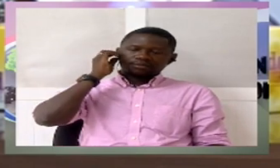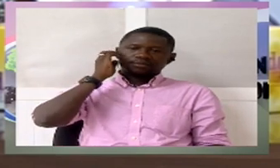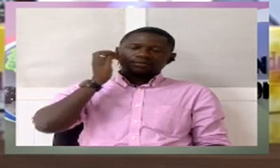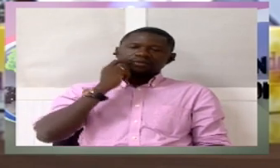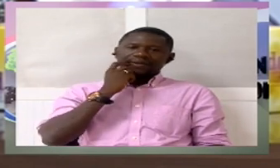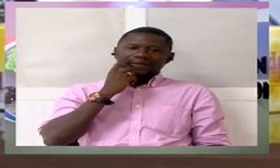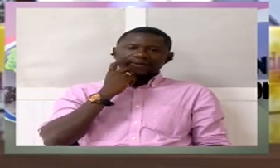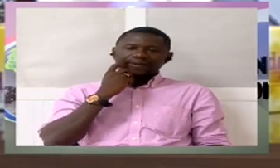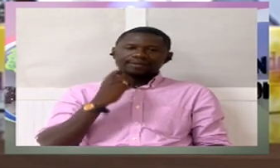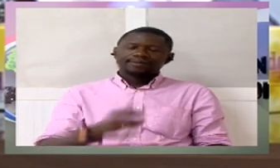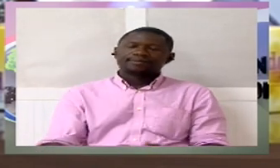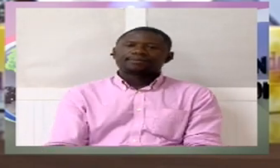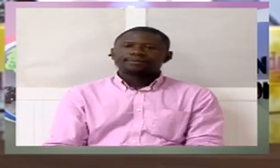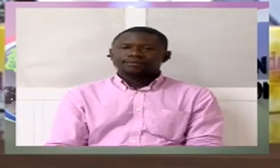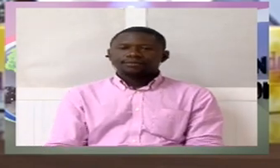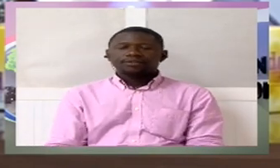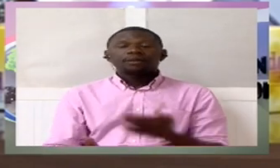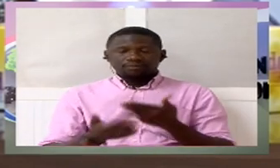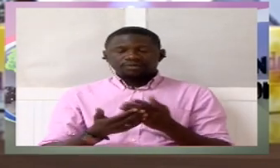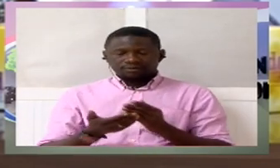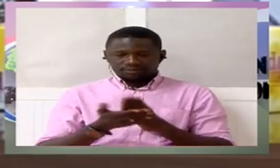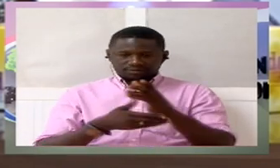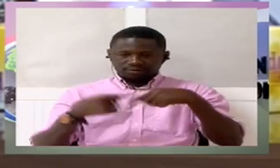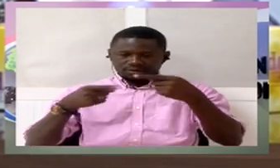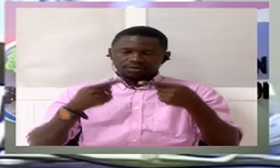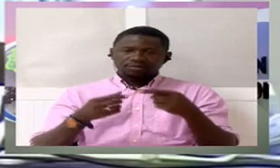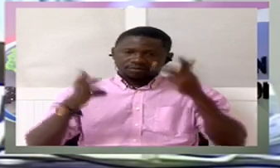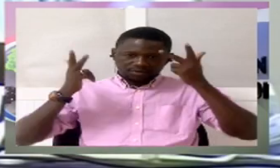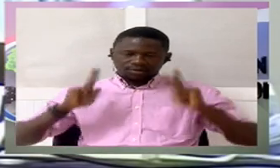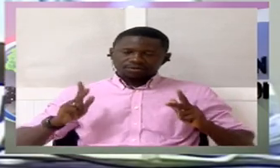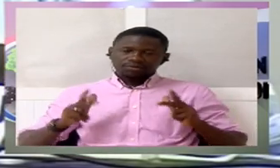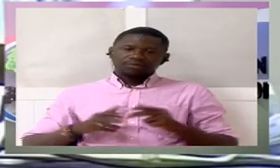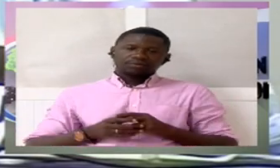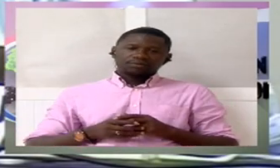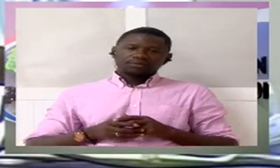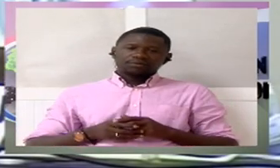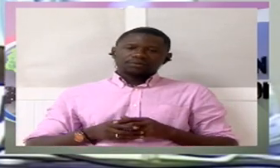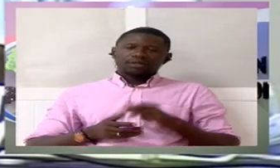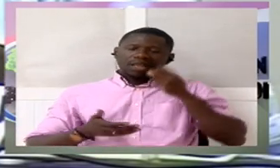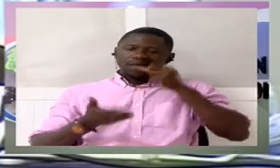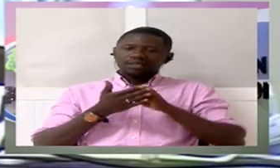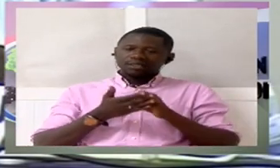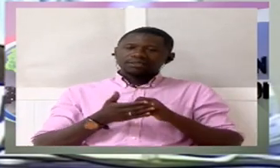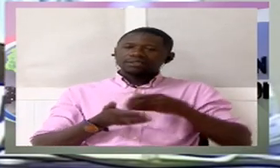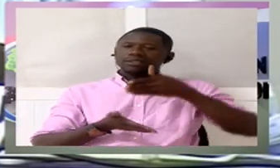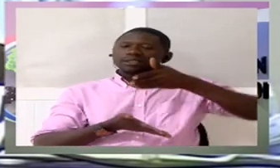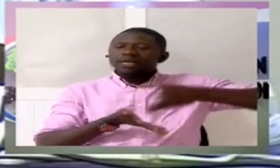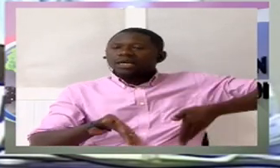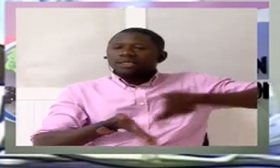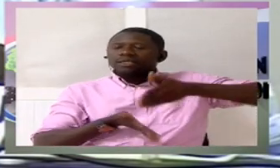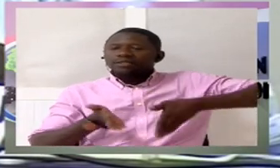form. Please proceed, counsel. The letter is addressed to